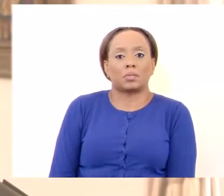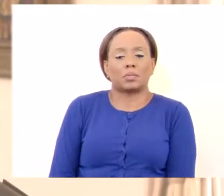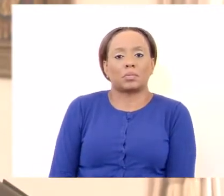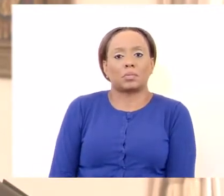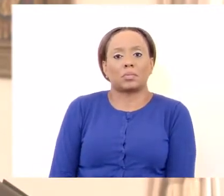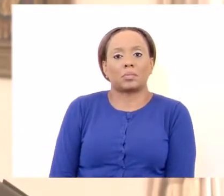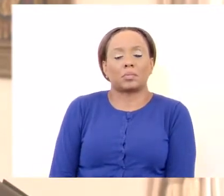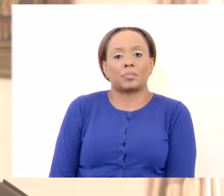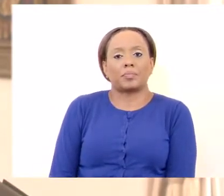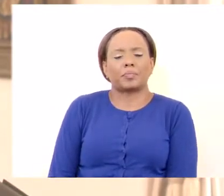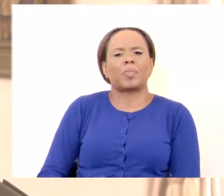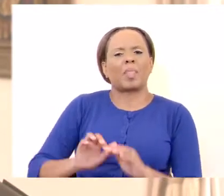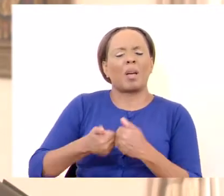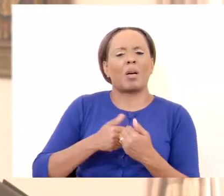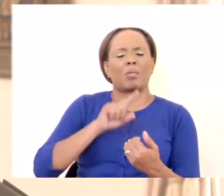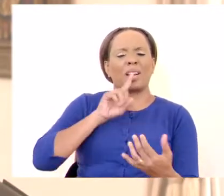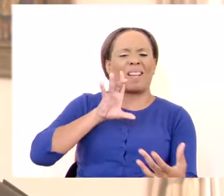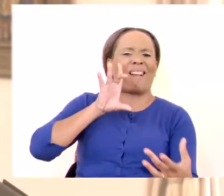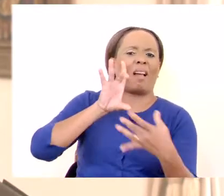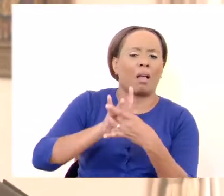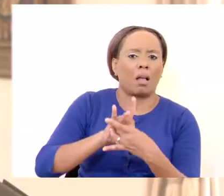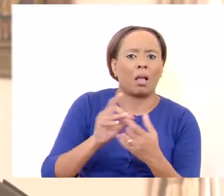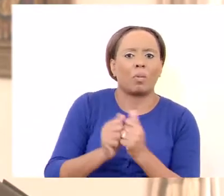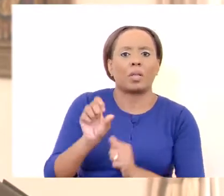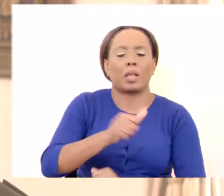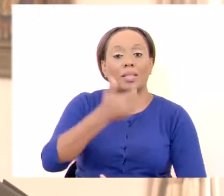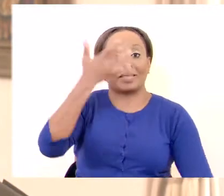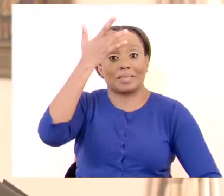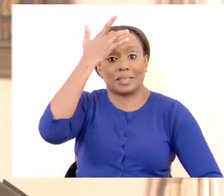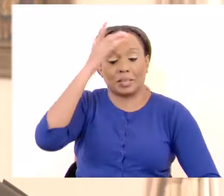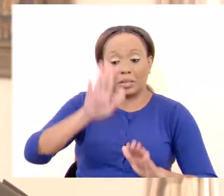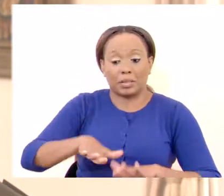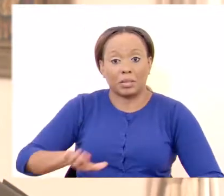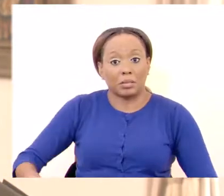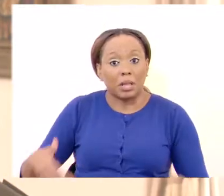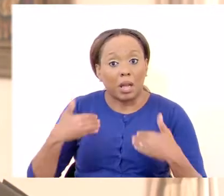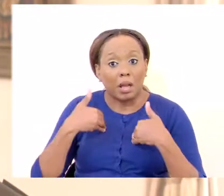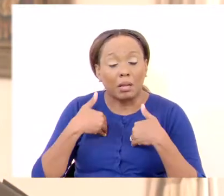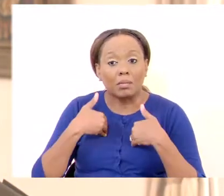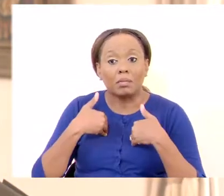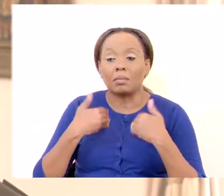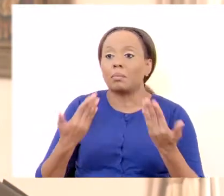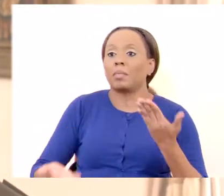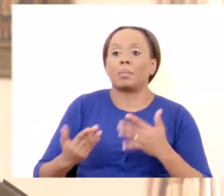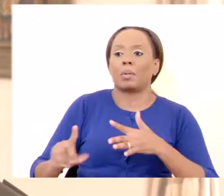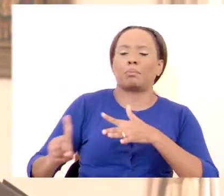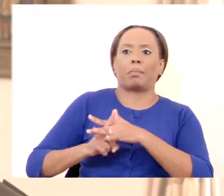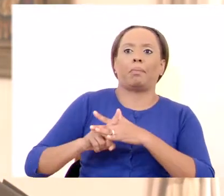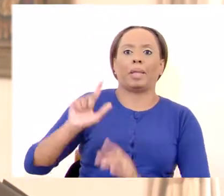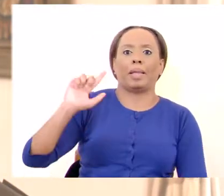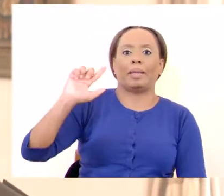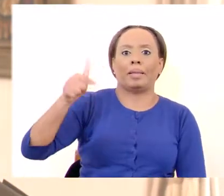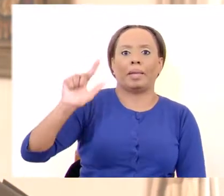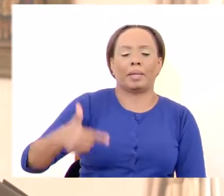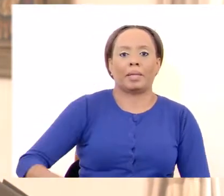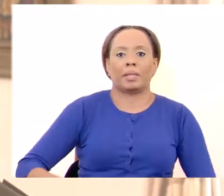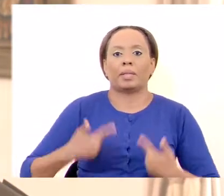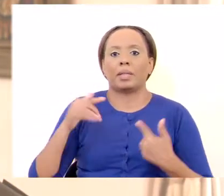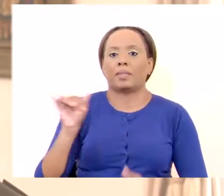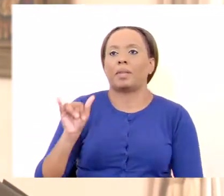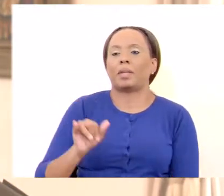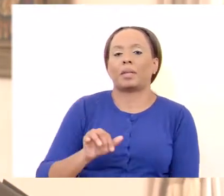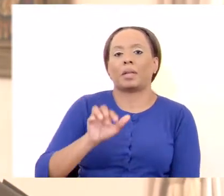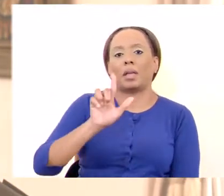other conditions that they may already have that may become manifest later in life, like lupus